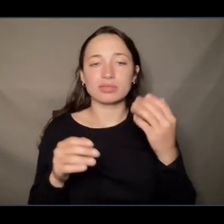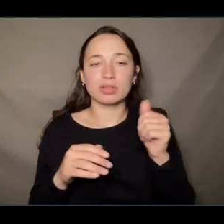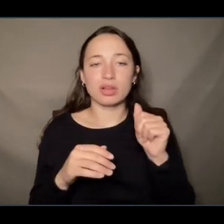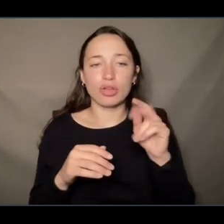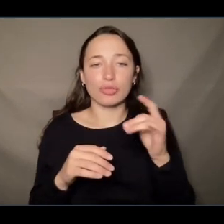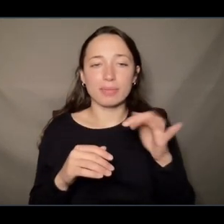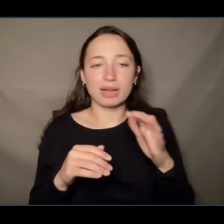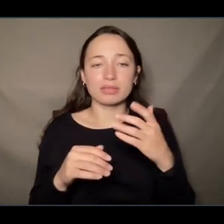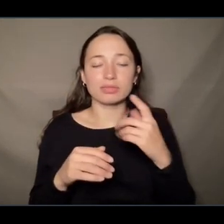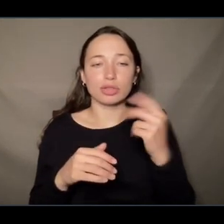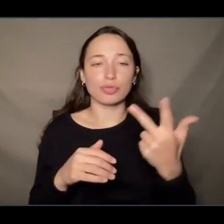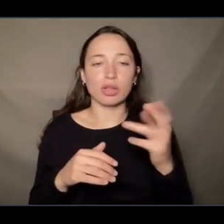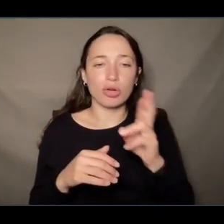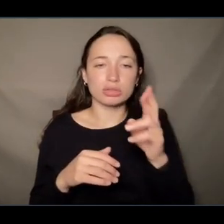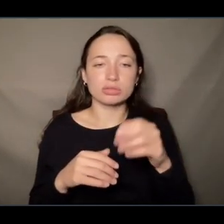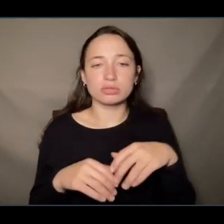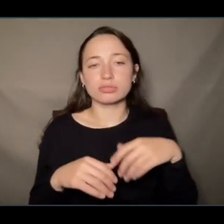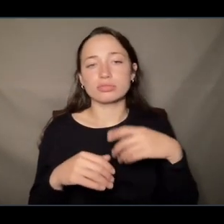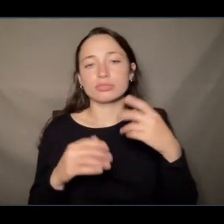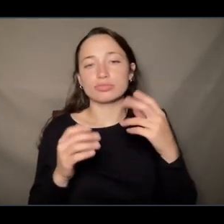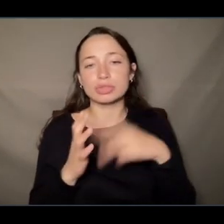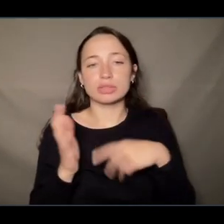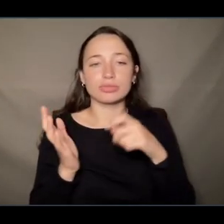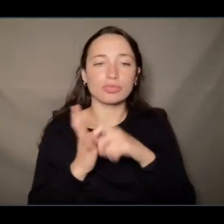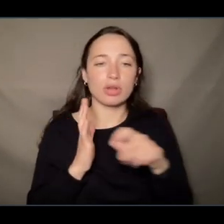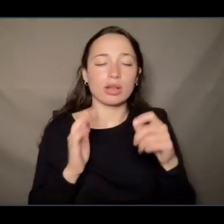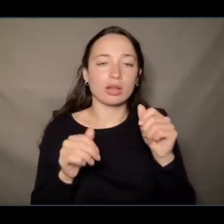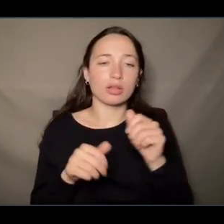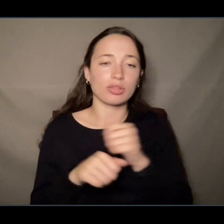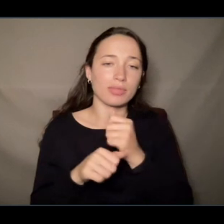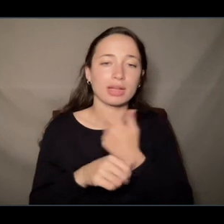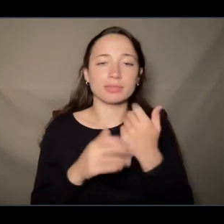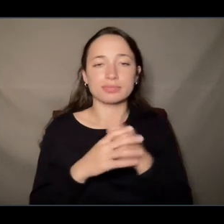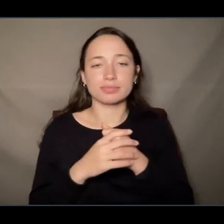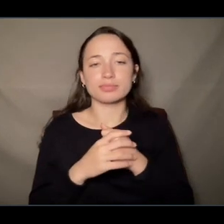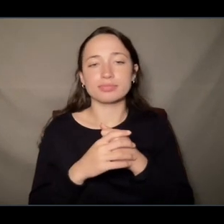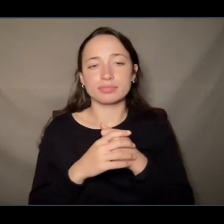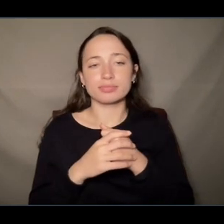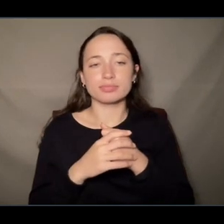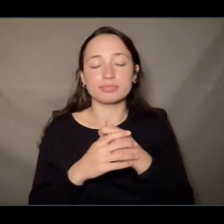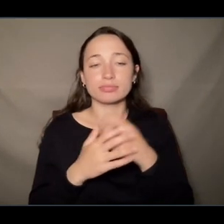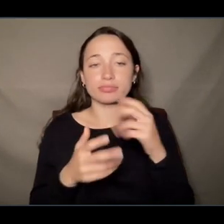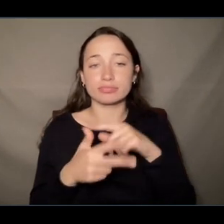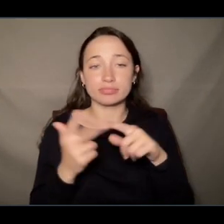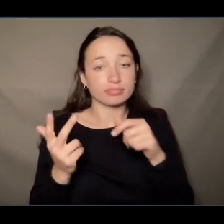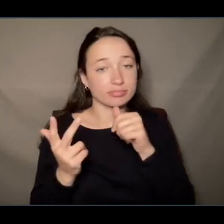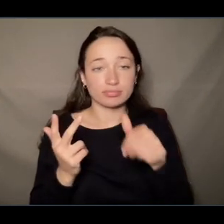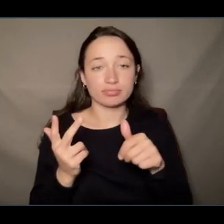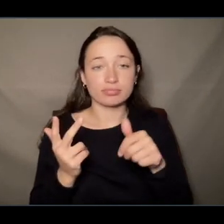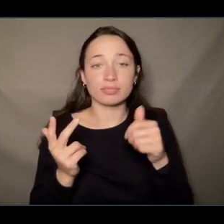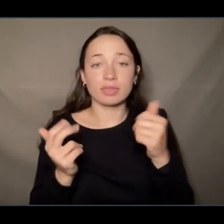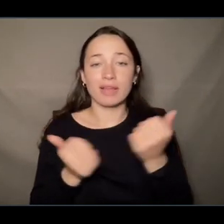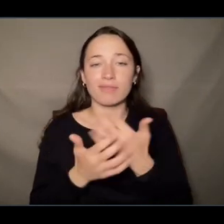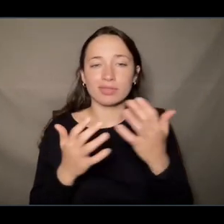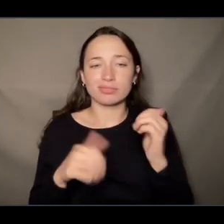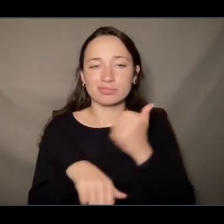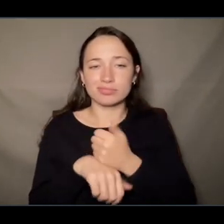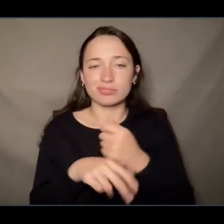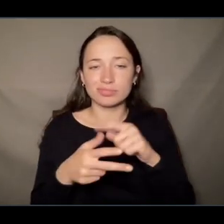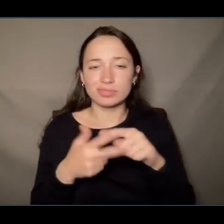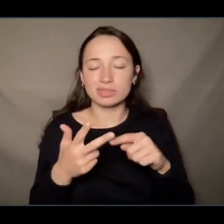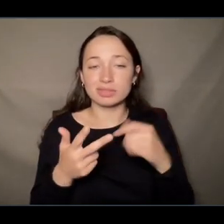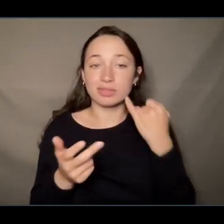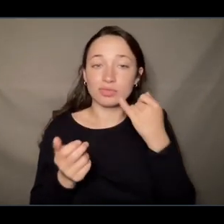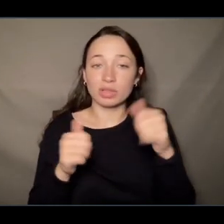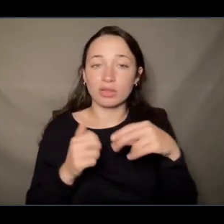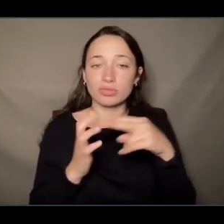Arithmetic and the three R's, arithmetic, reading, and writing. And if you don't get all those basics, everything